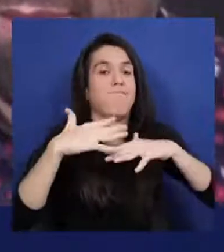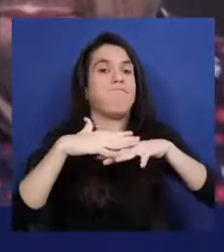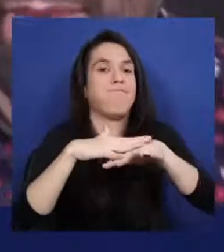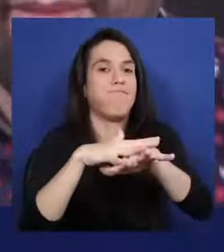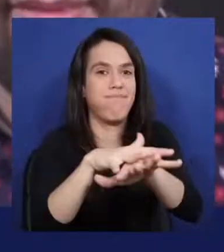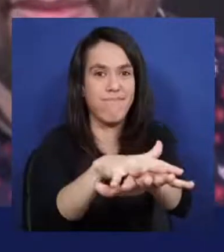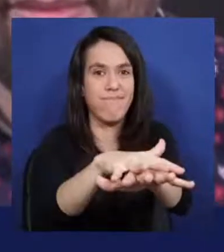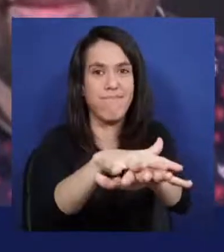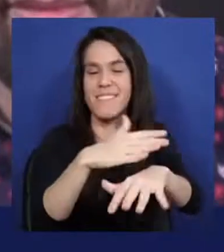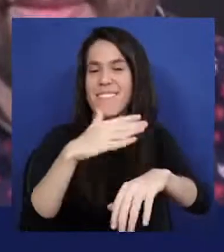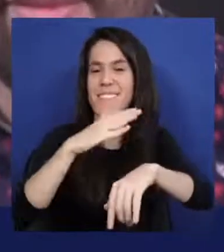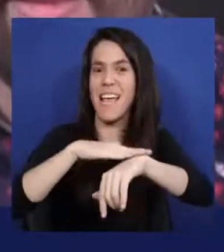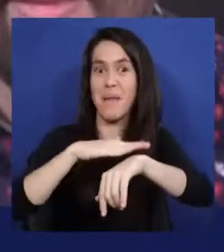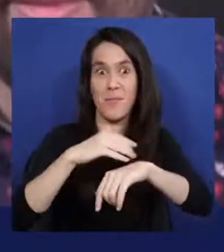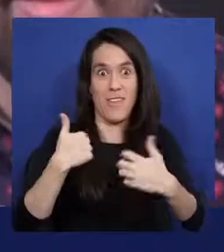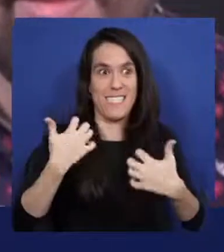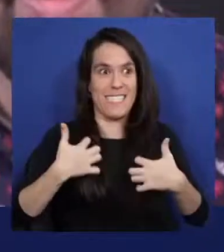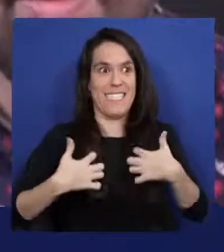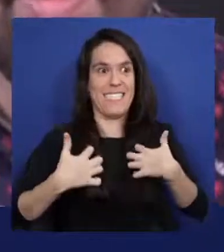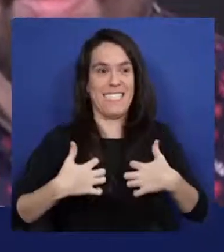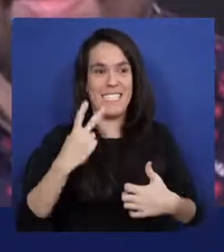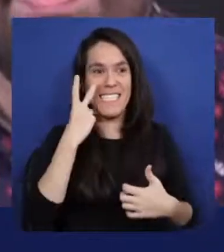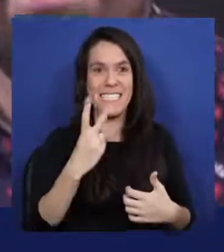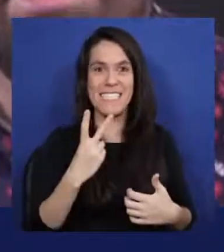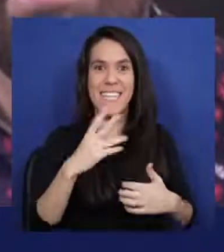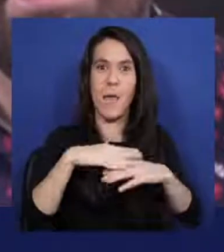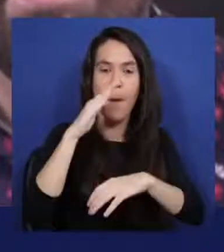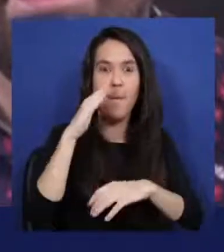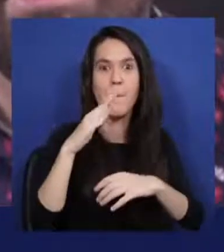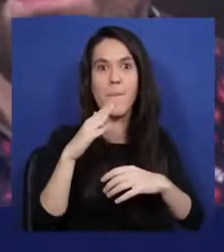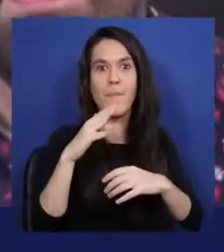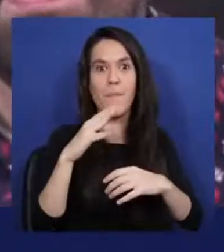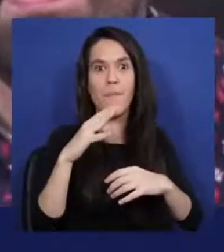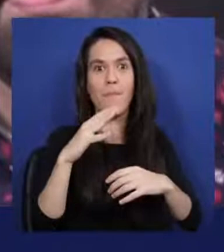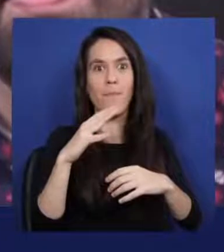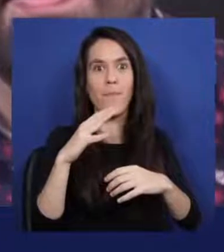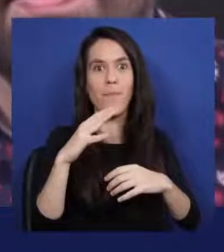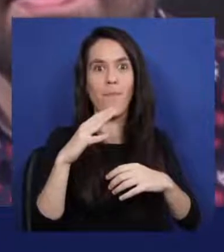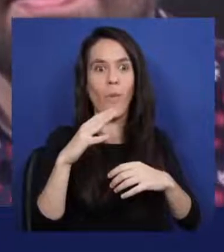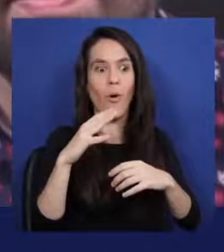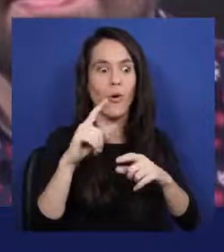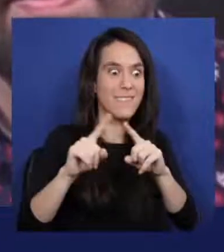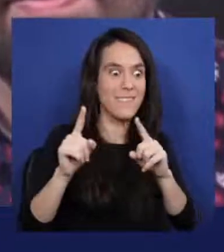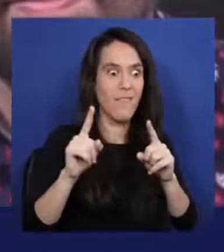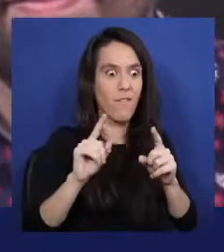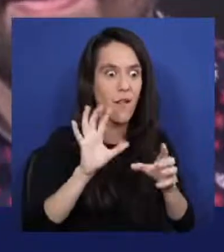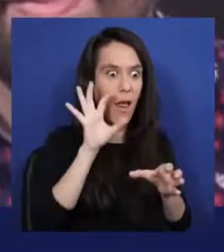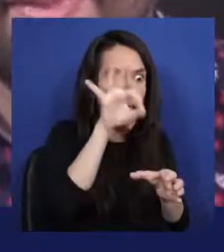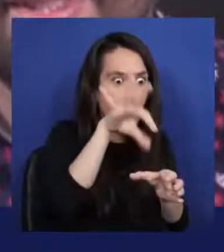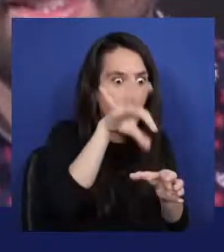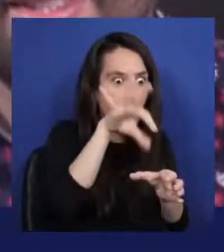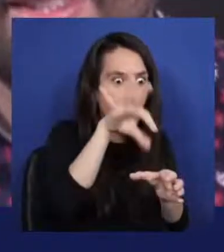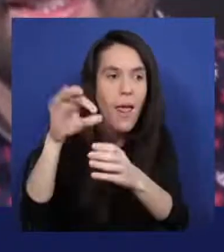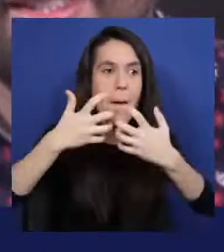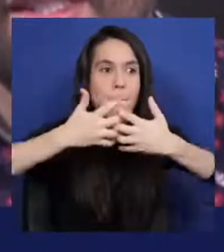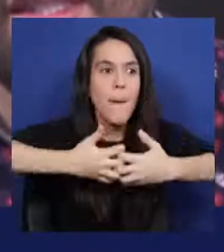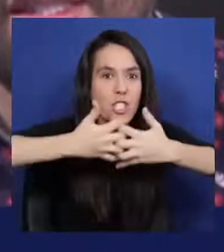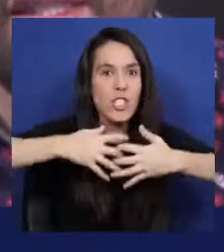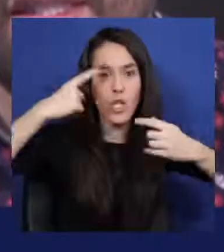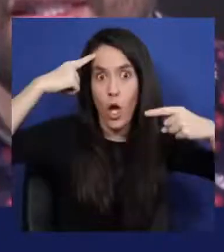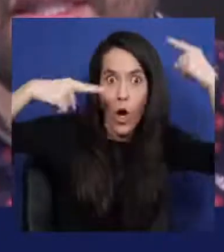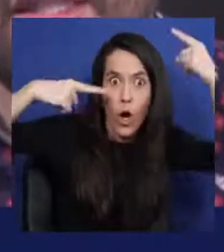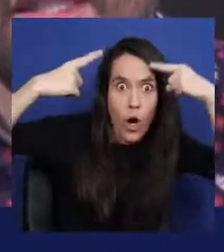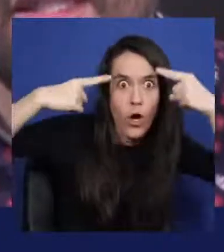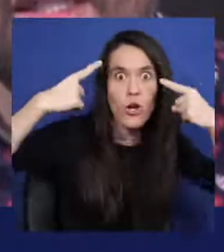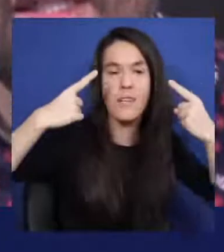so excited, so I started learning more and more about cognitive services, and that's how I got into machine learning. So now I